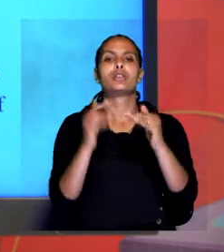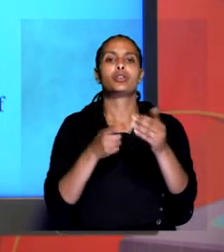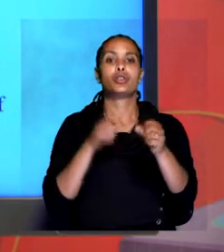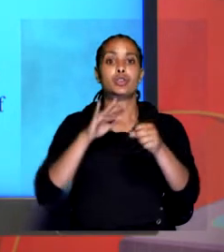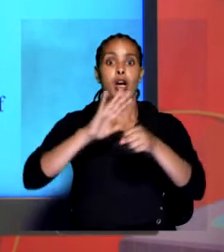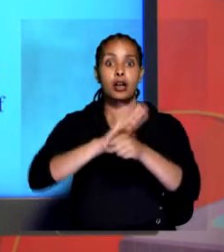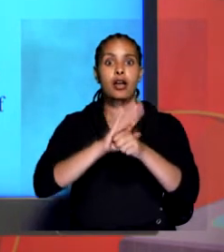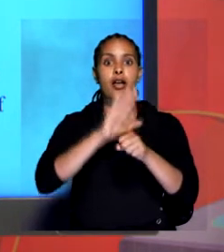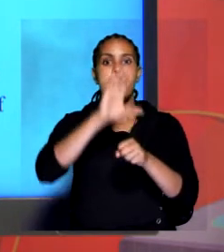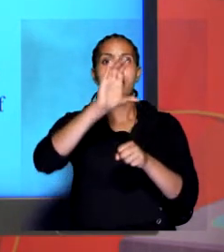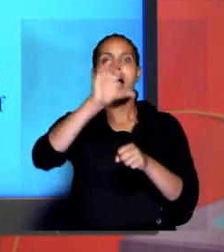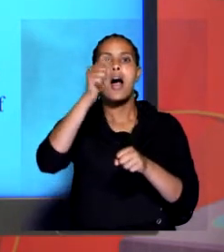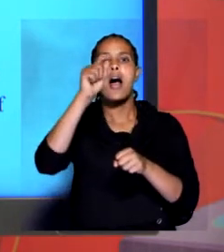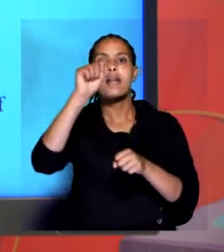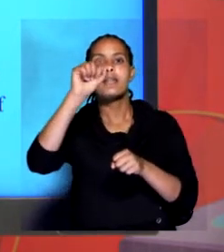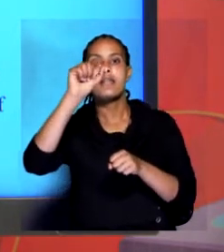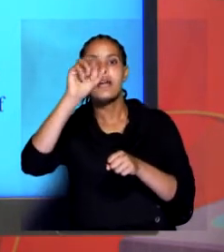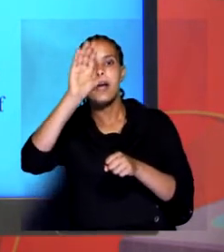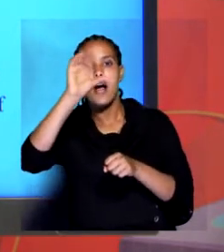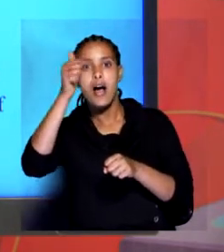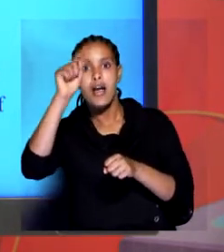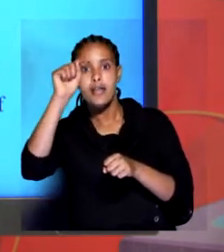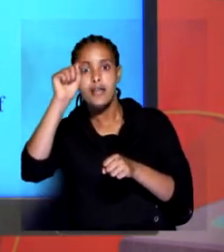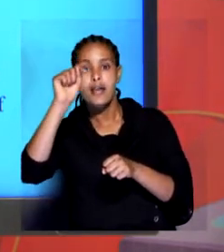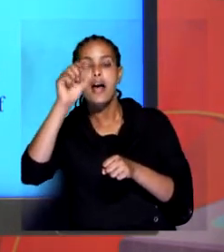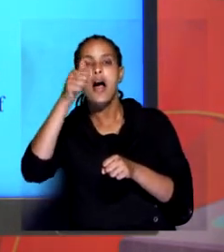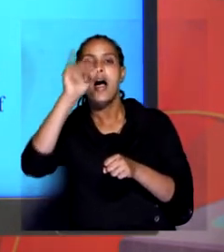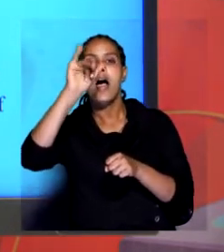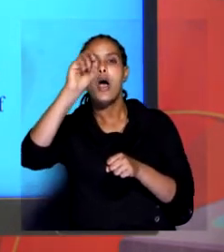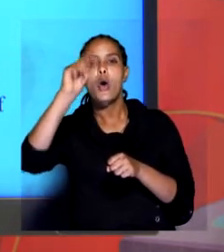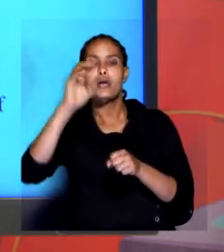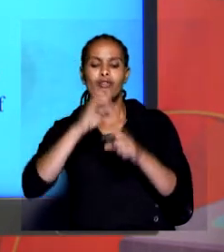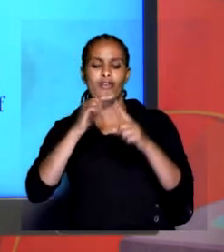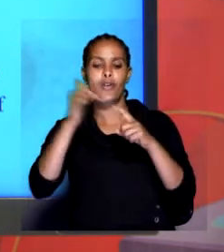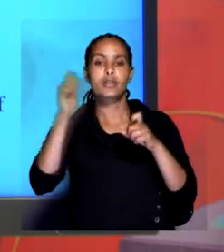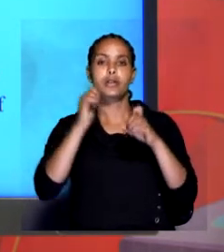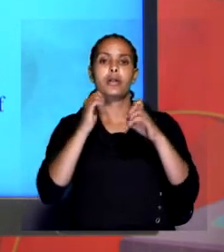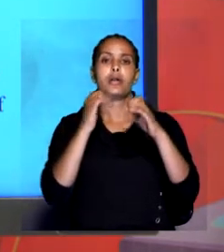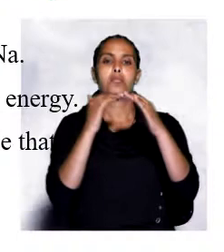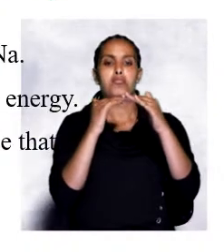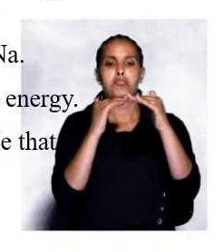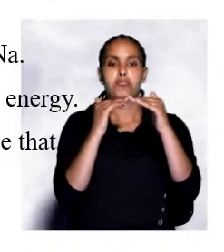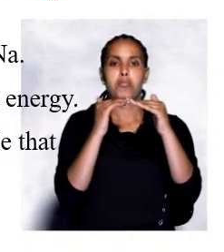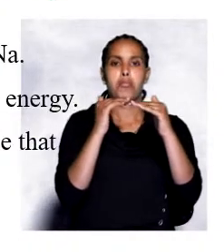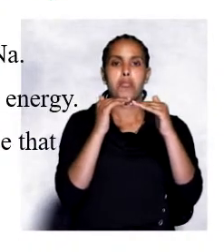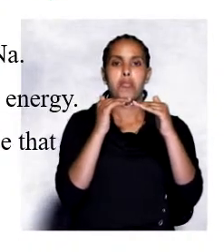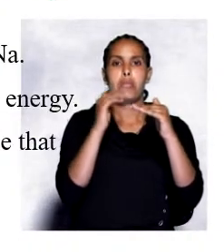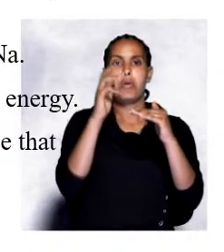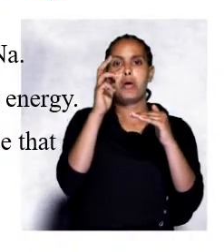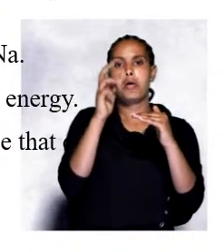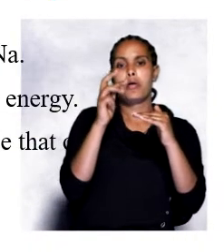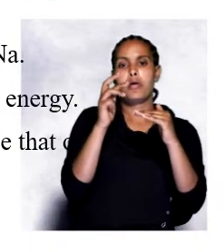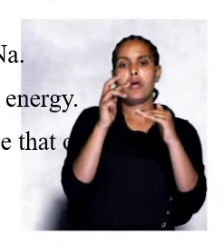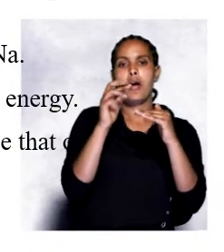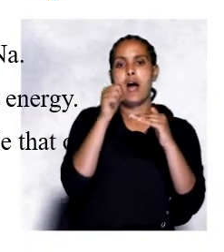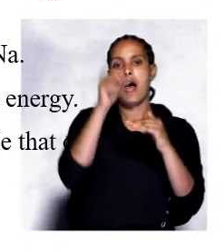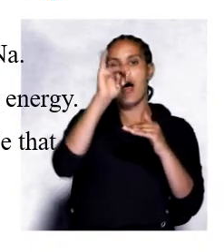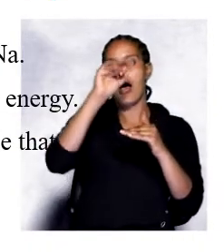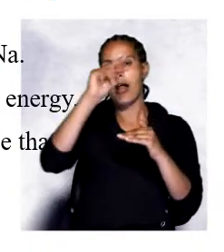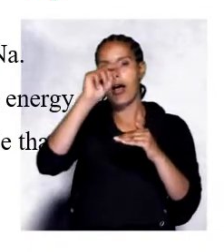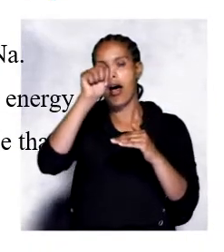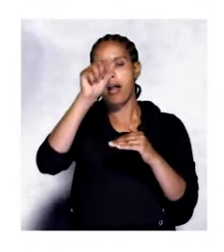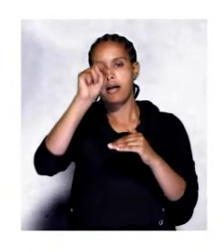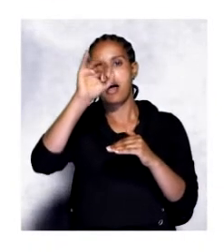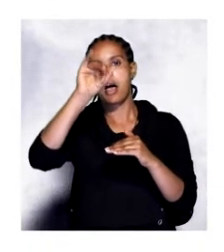charge of cation and charge of anion, but inversely proportional to radius of cation and radius of anion.